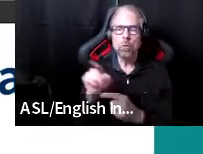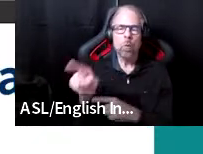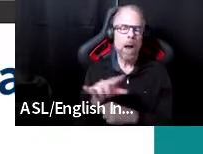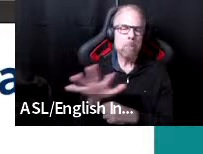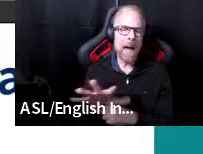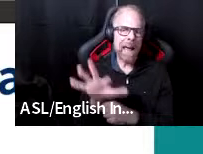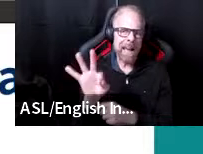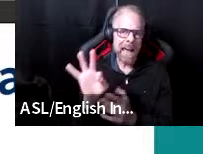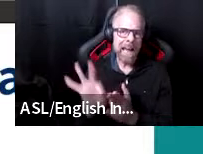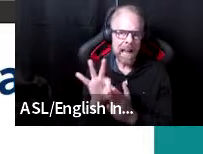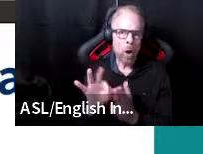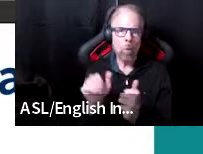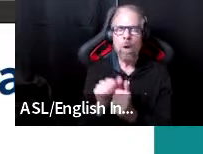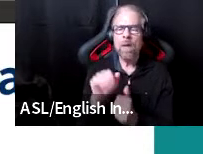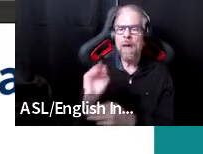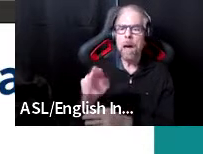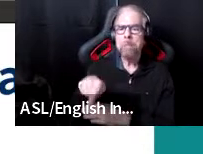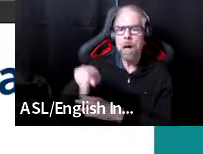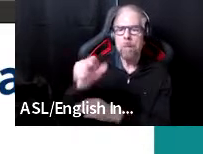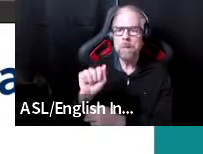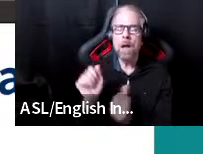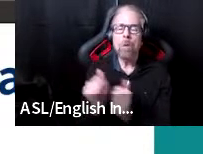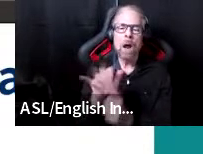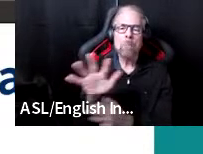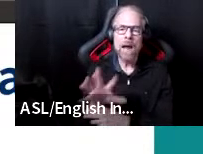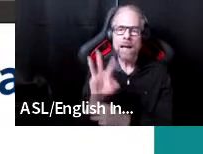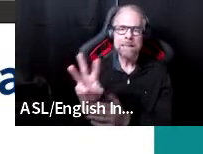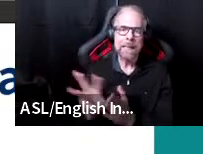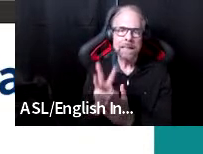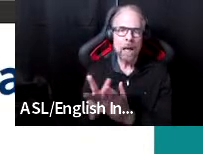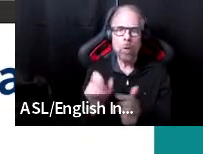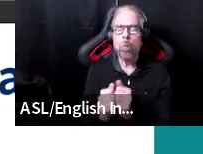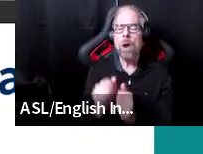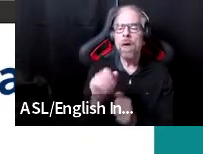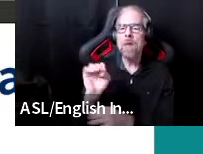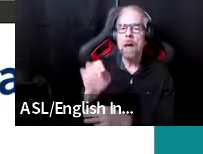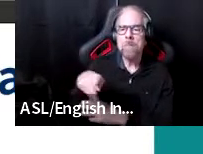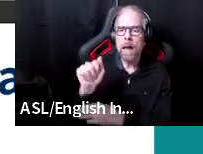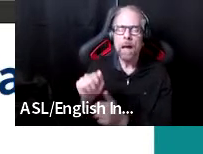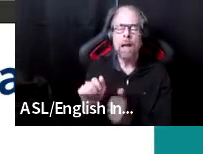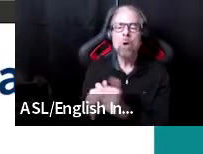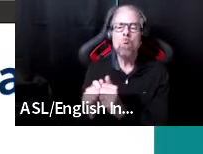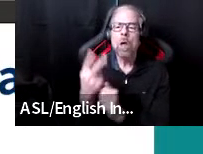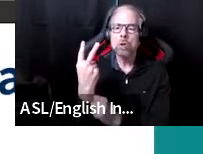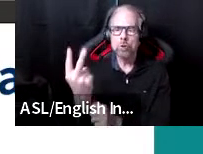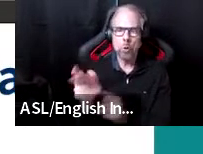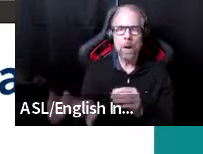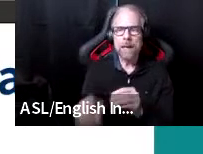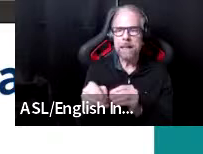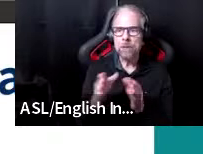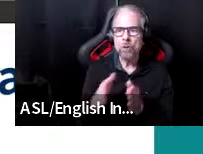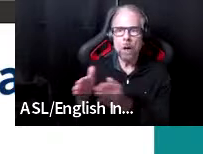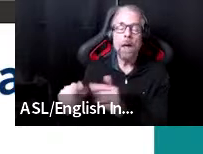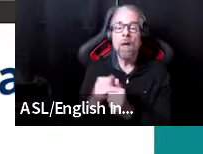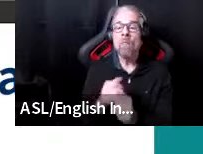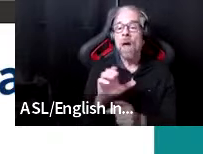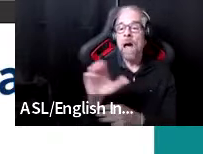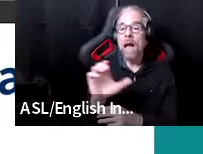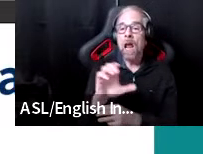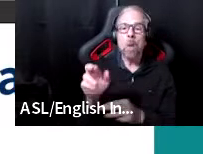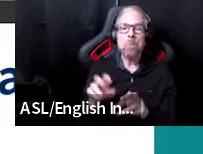with the MLPA and about 6 hours with the MLPA with 2 auxiliary lanes. The Columbia River bridges would still be a